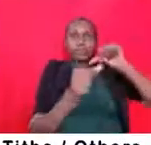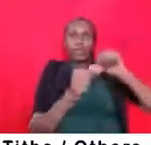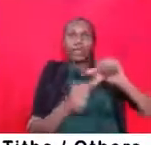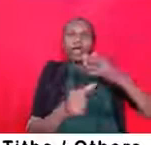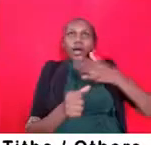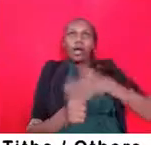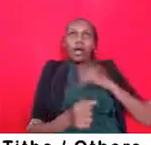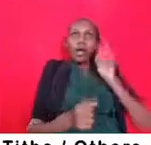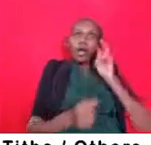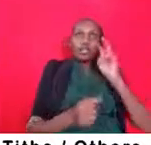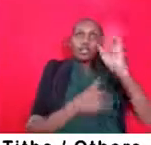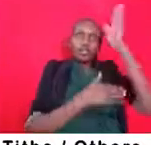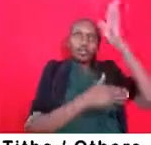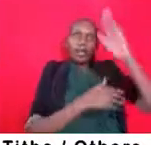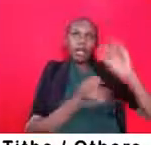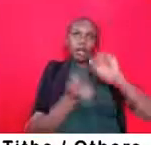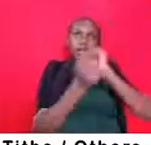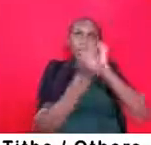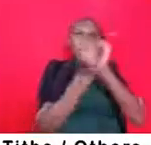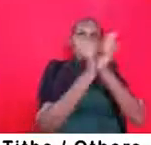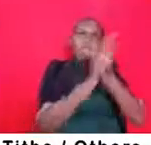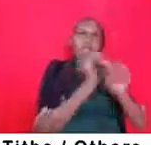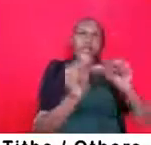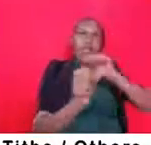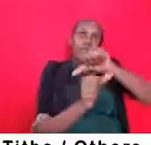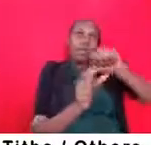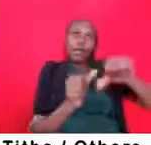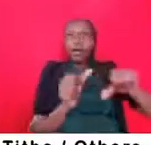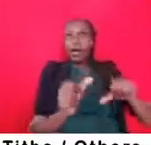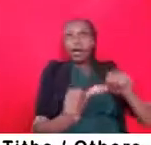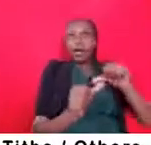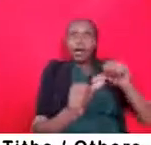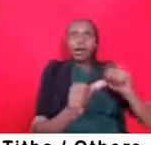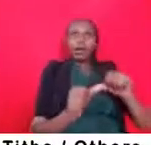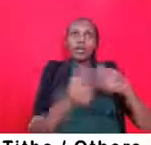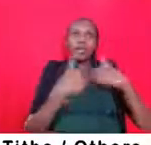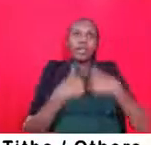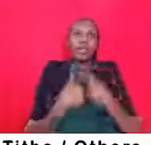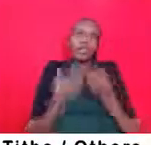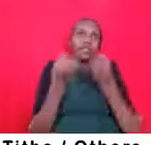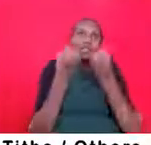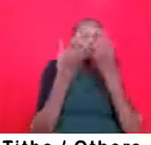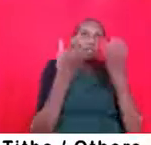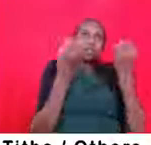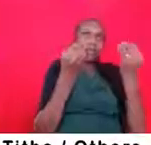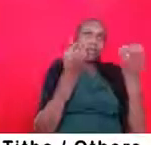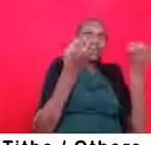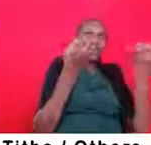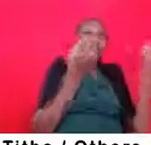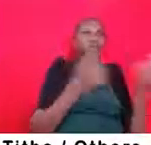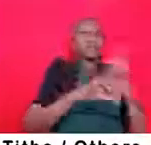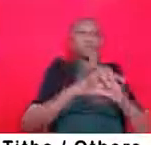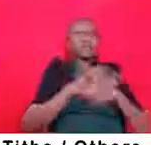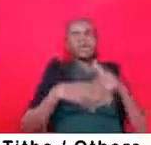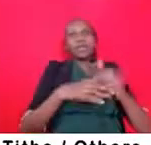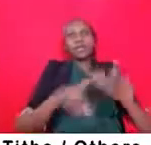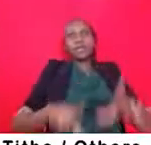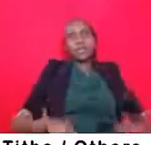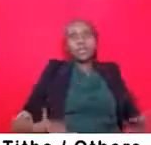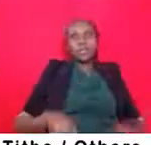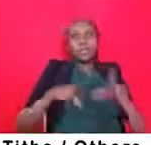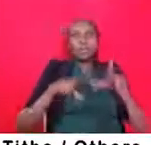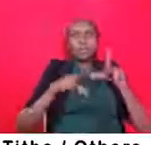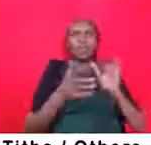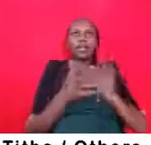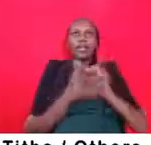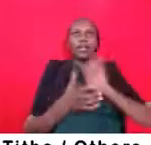around. I have seen my God turn it around. There are so many, many, many